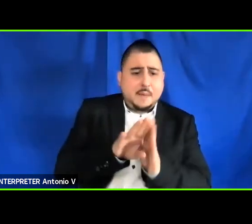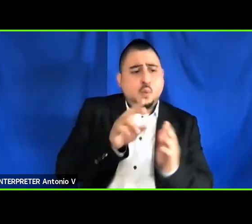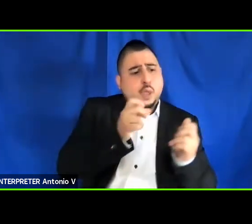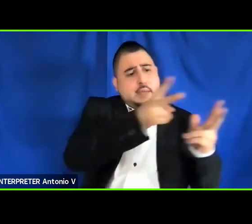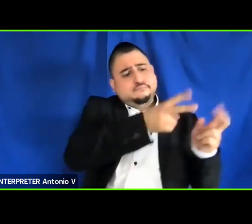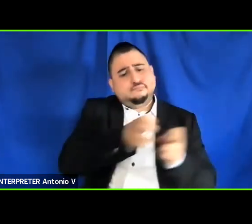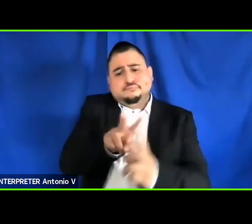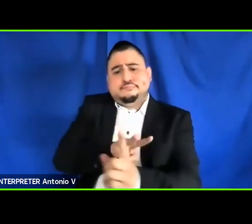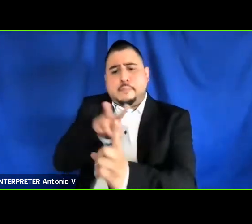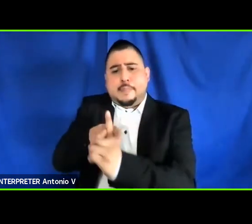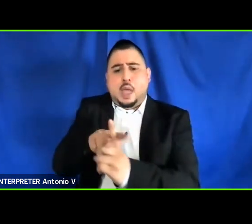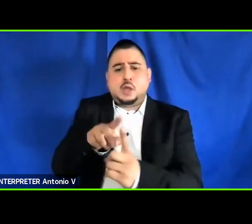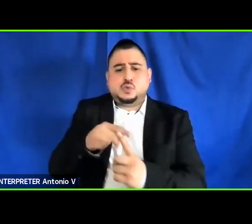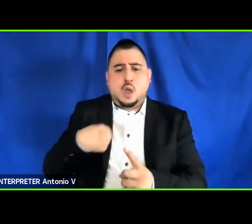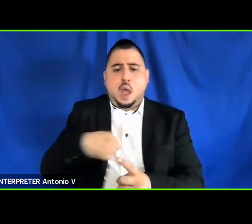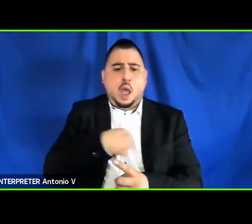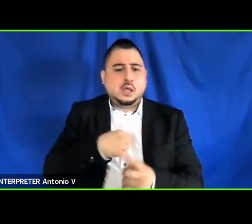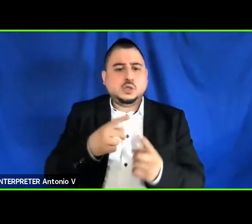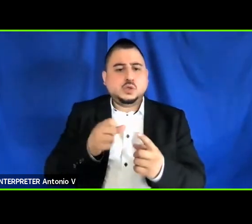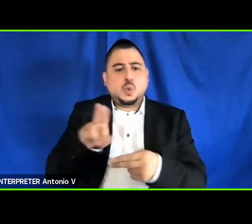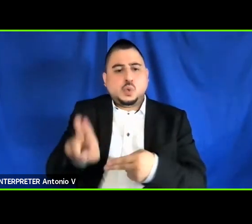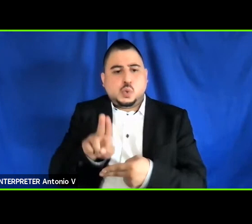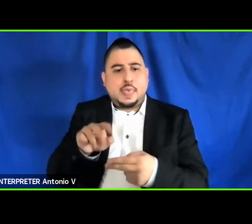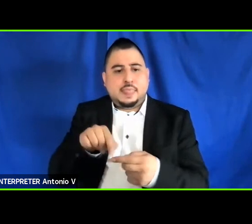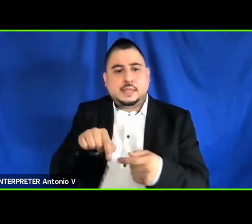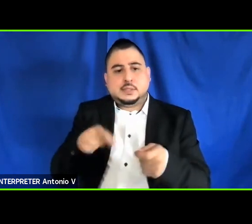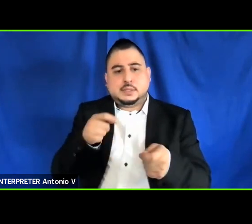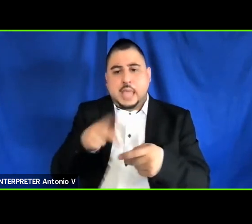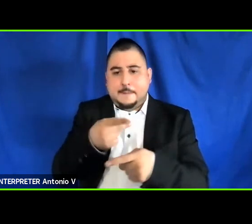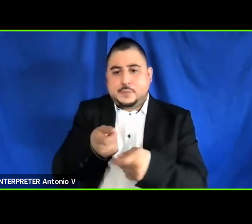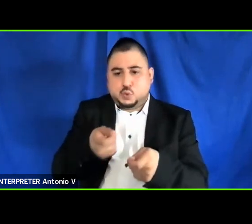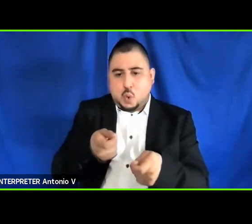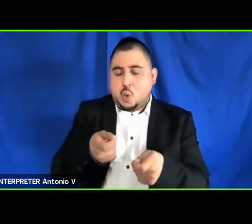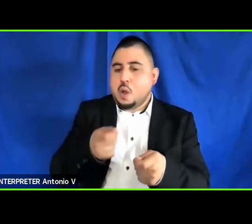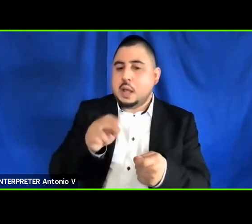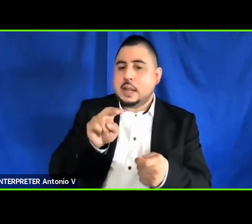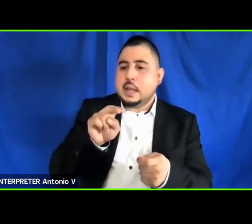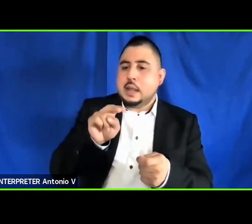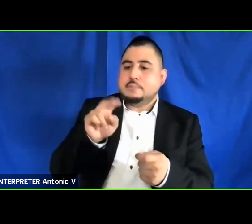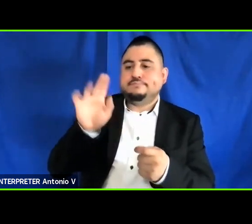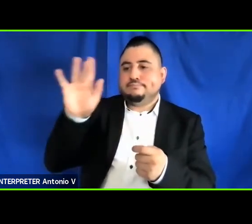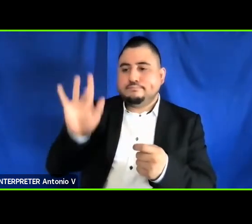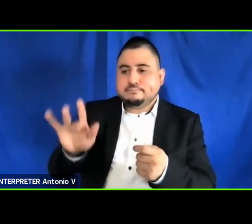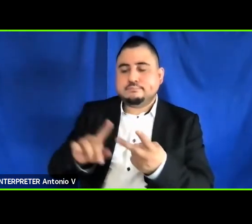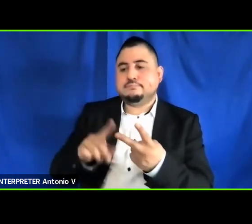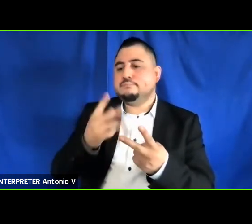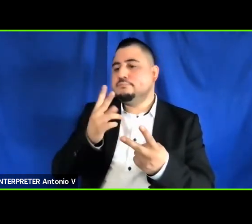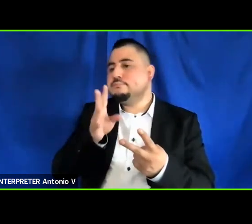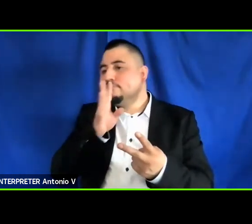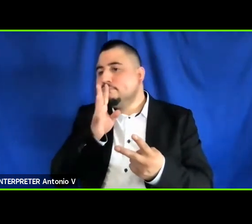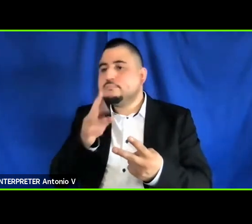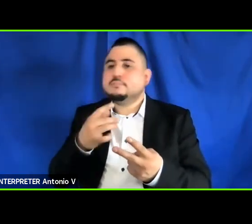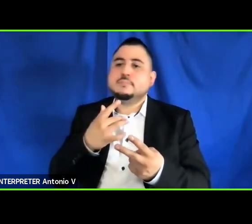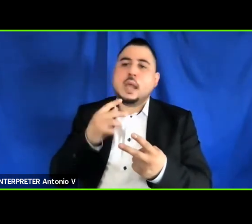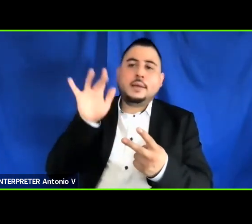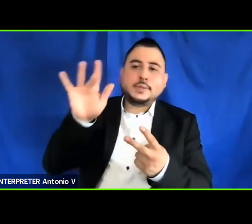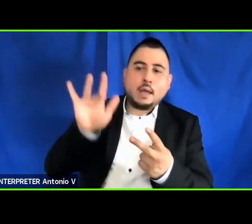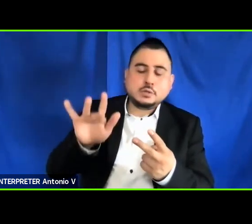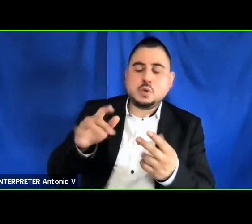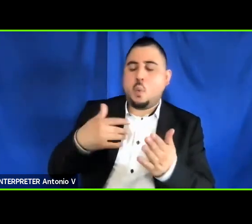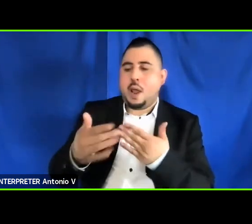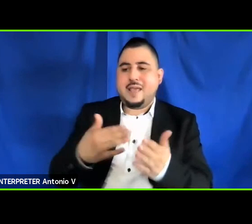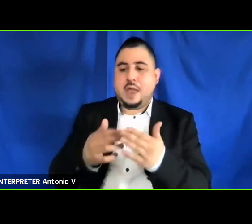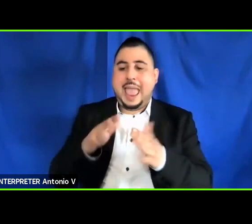used. So in using these controls, whether it be knobs, touchscreen, or voice, what does the passenger get